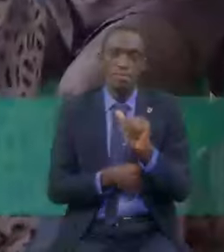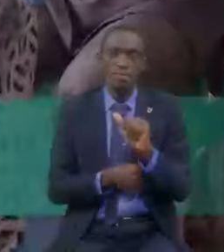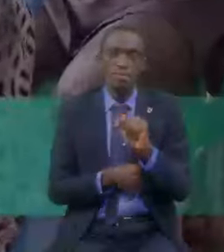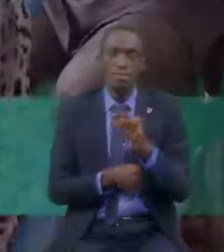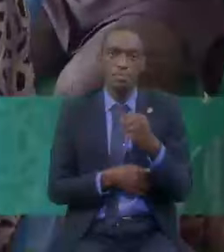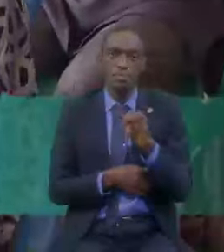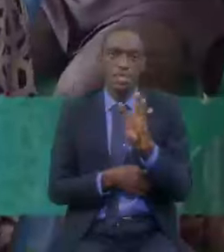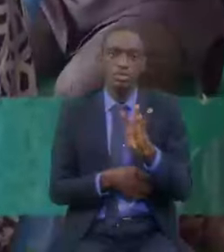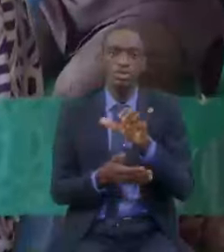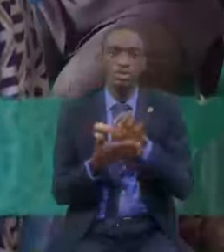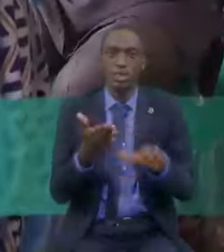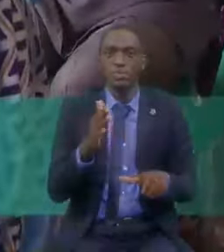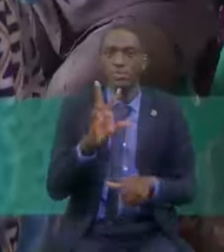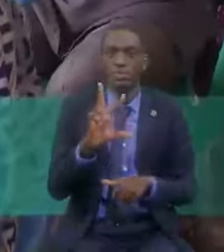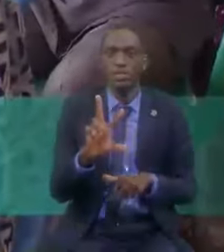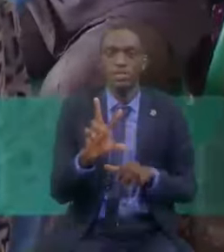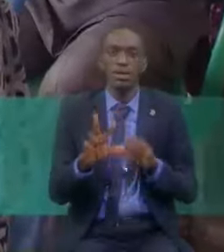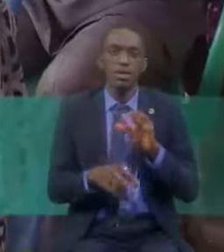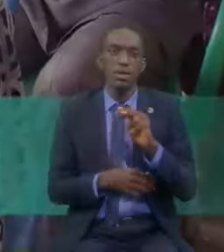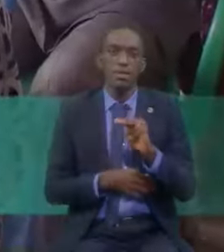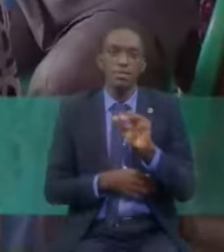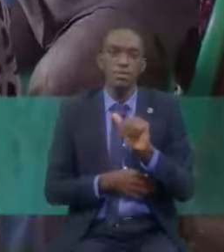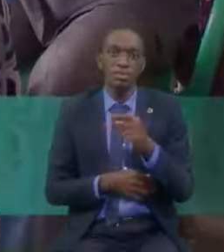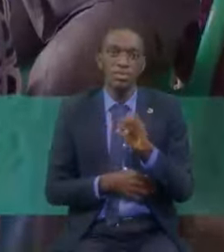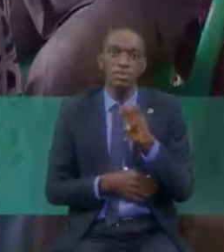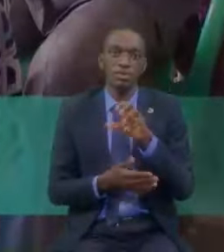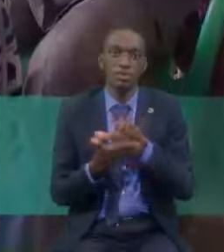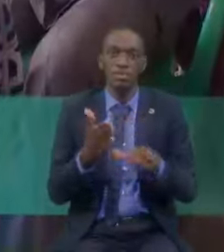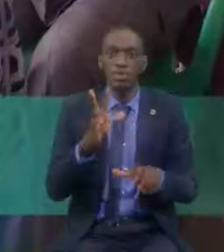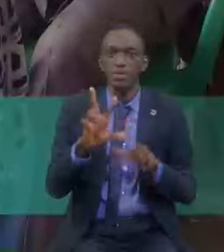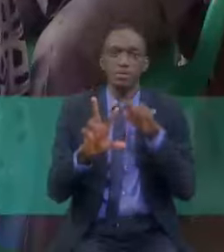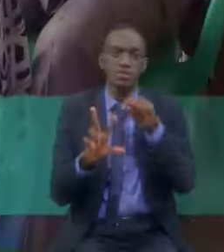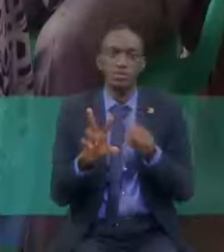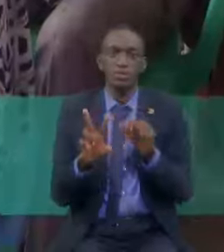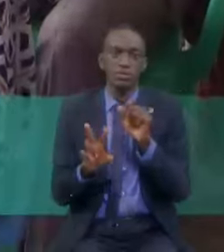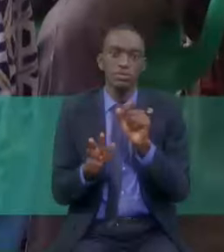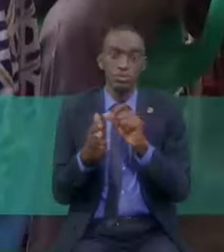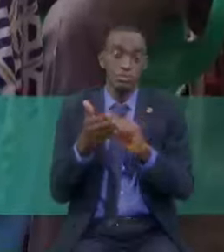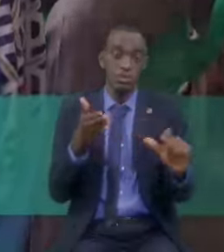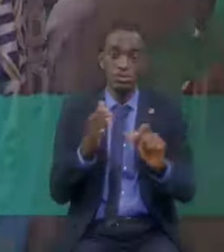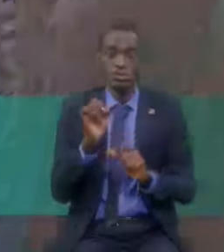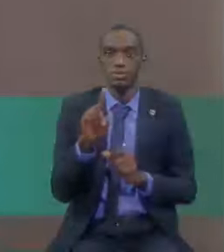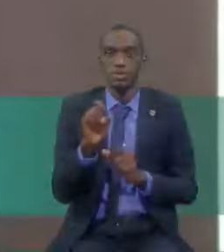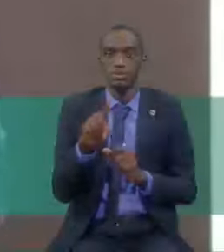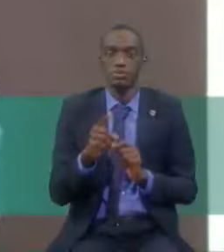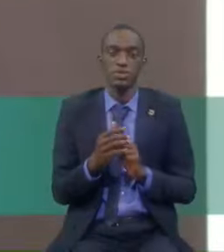3, of Matthew, verse 11. Here it says,